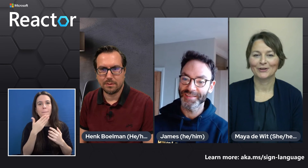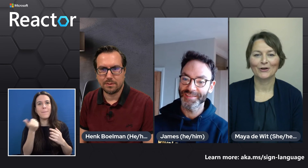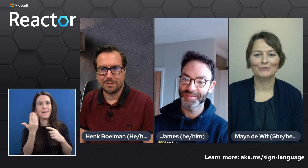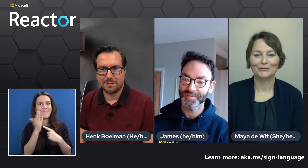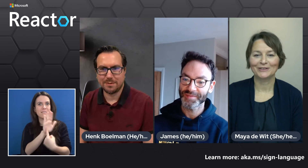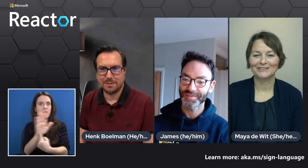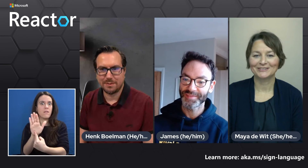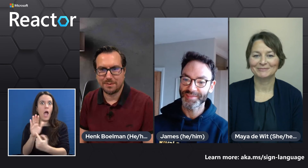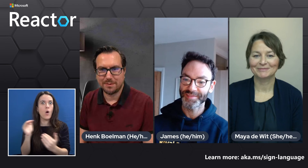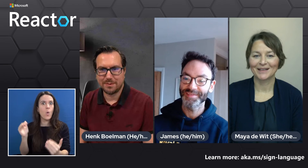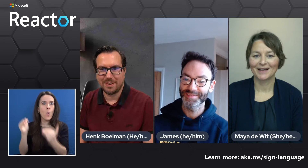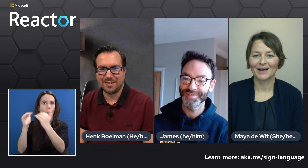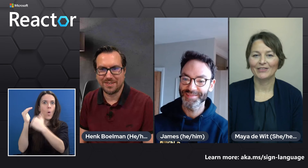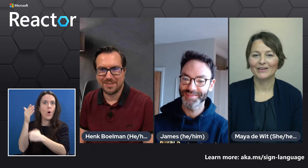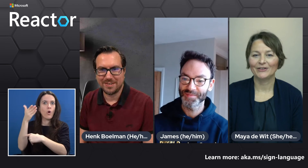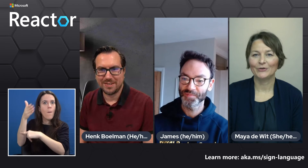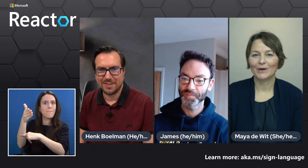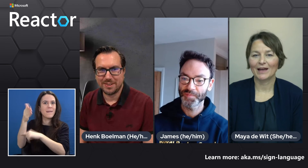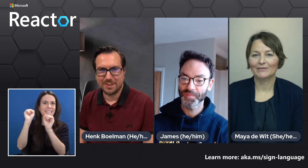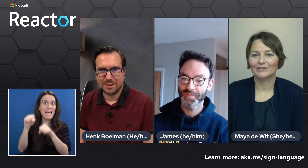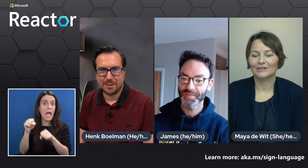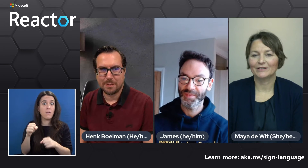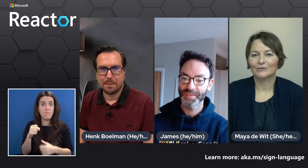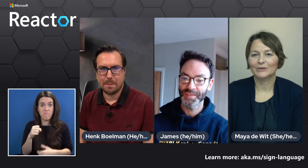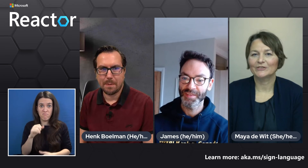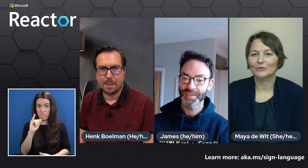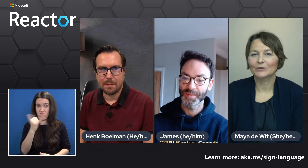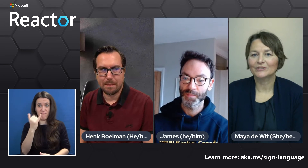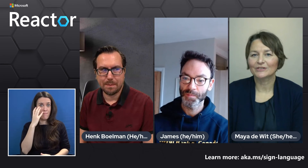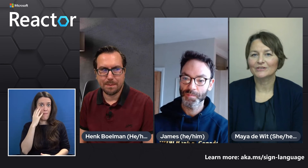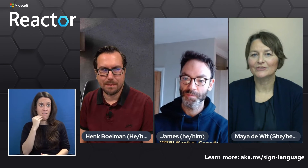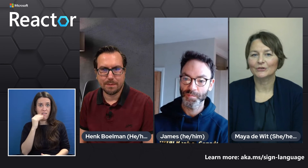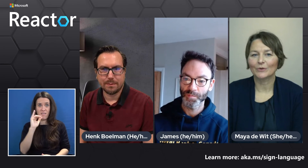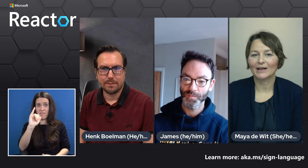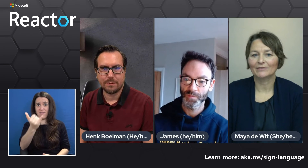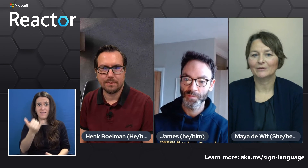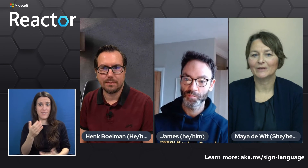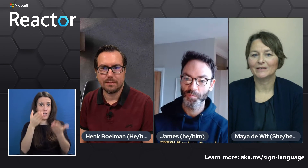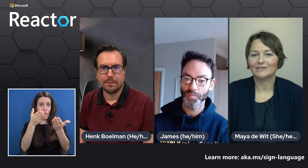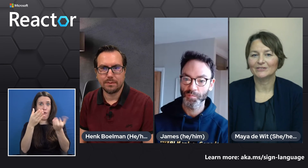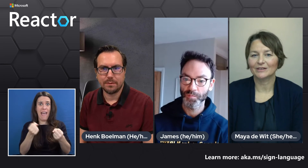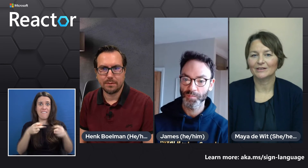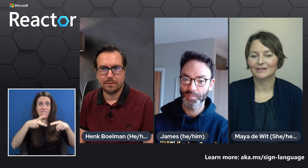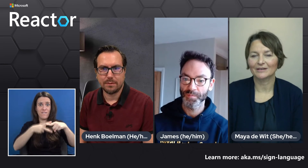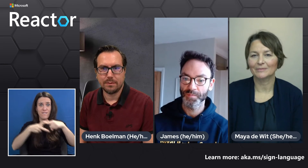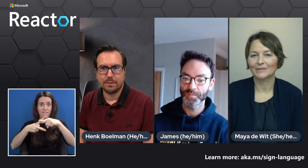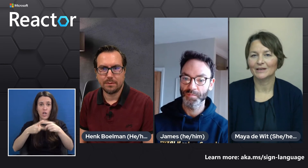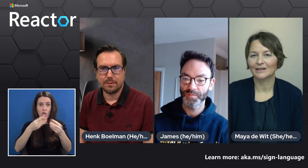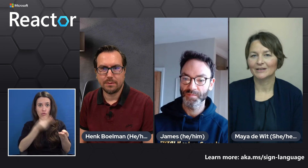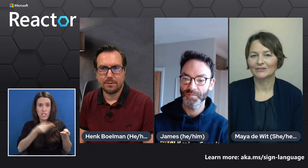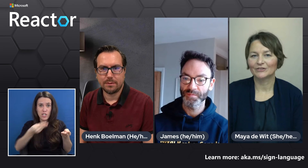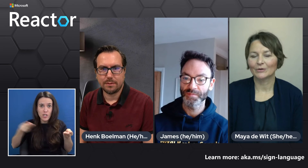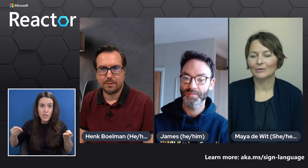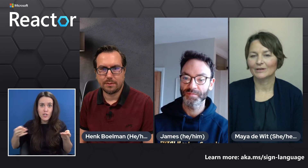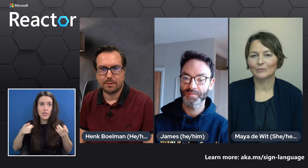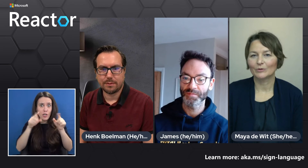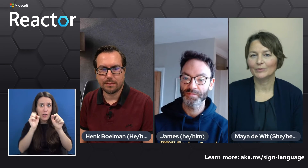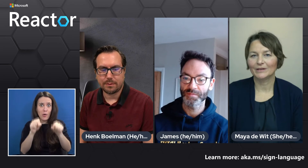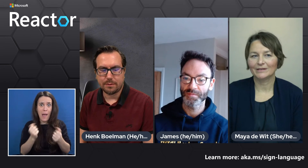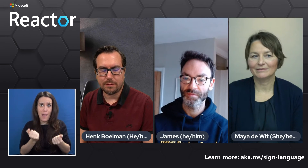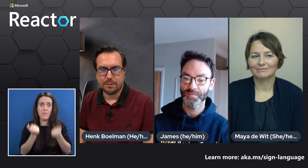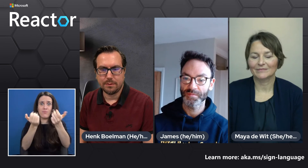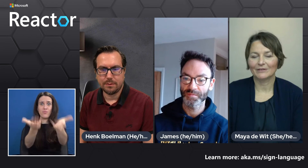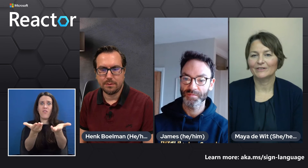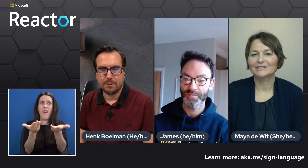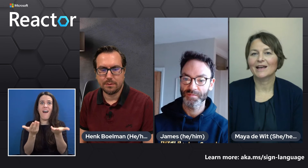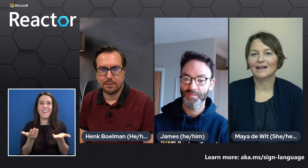Yeah. Go for it. I think you have the resources, you have the means. So it would